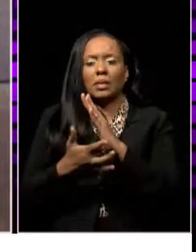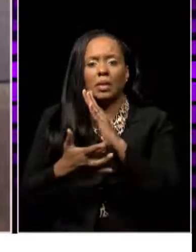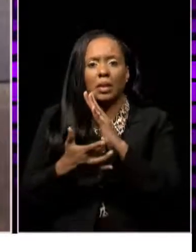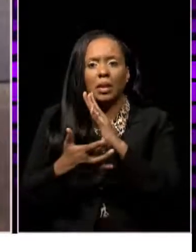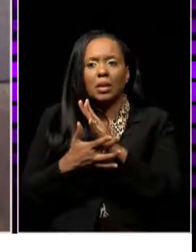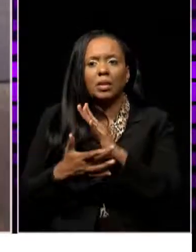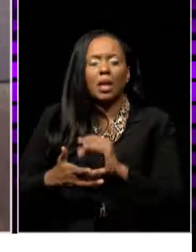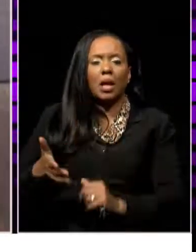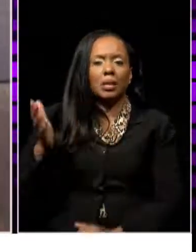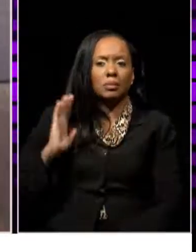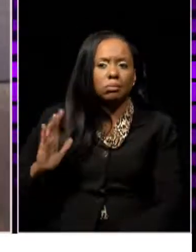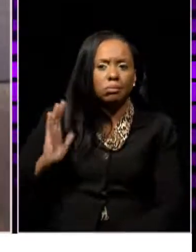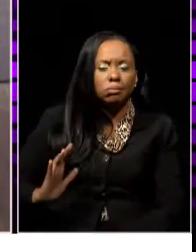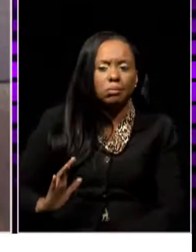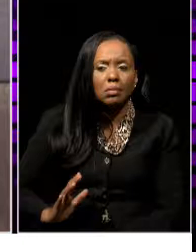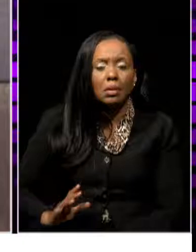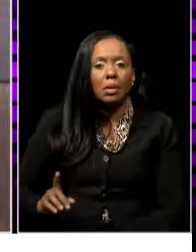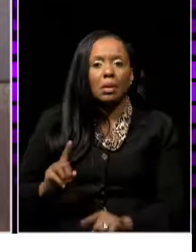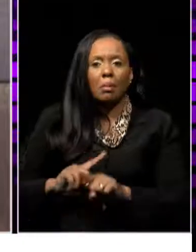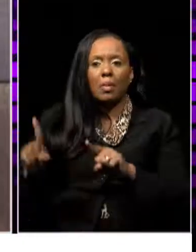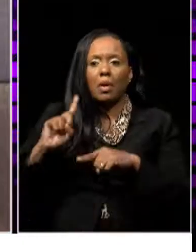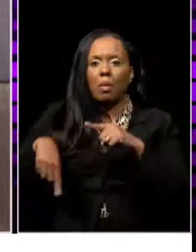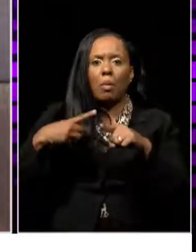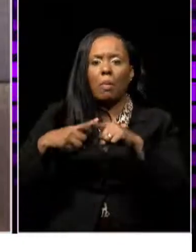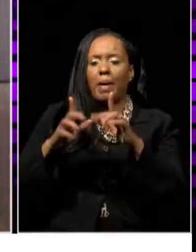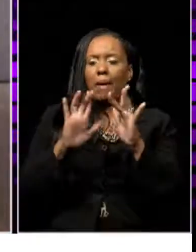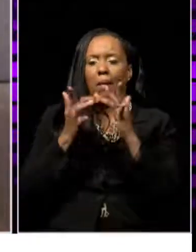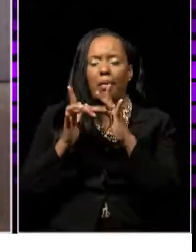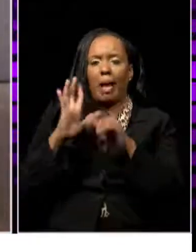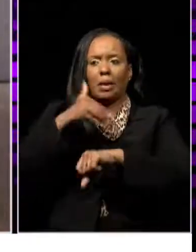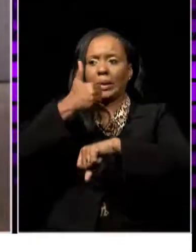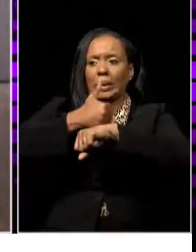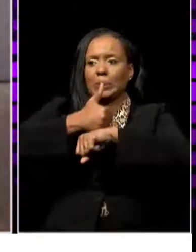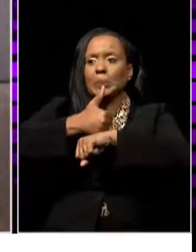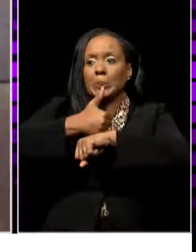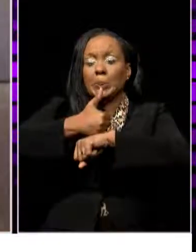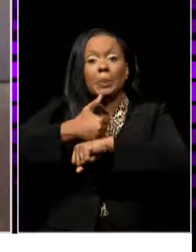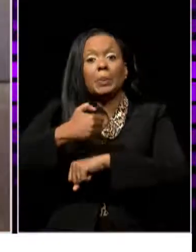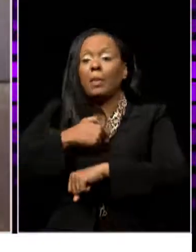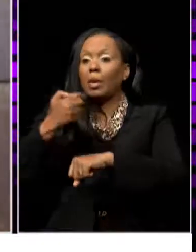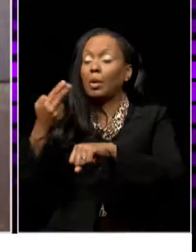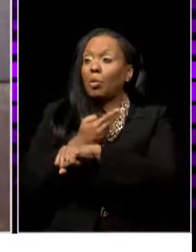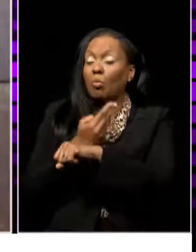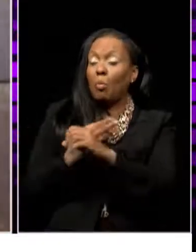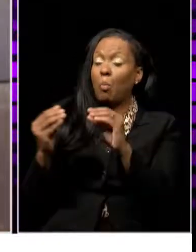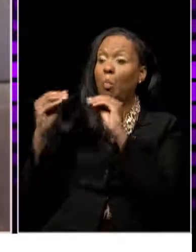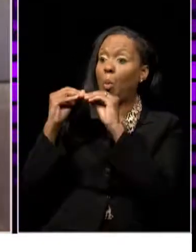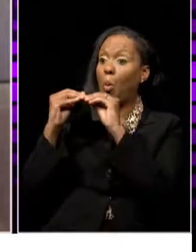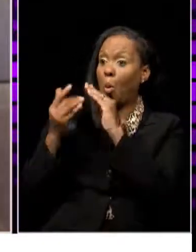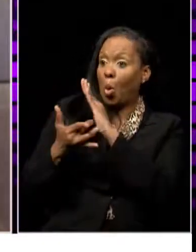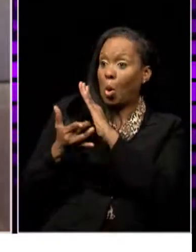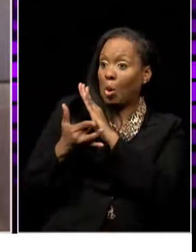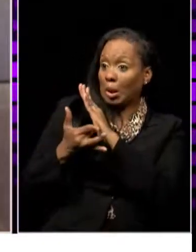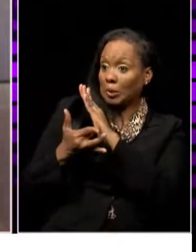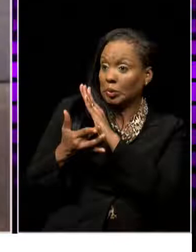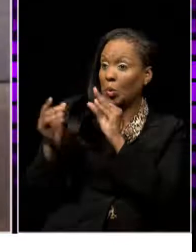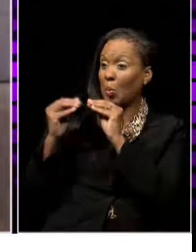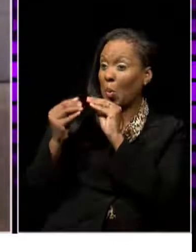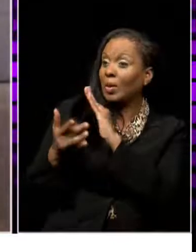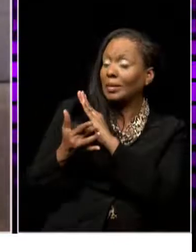stuff, but since the online situation developed, I am using more technology, and I have